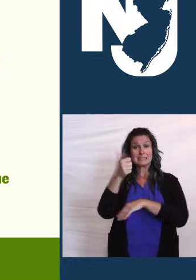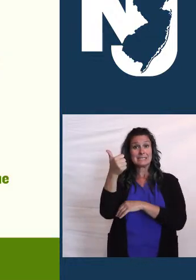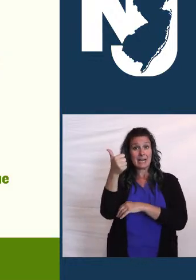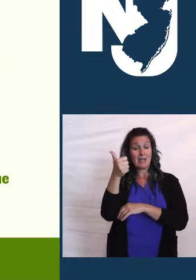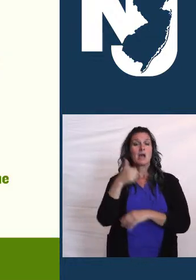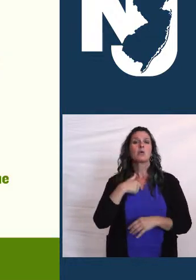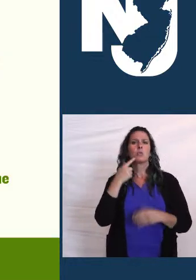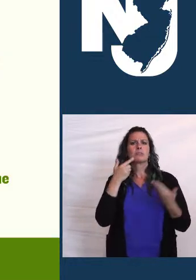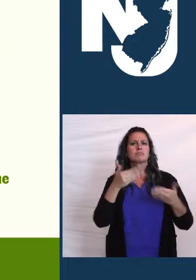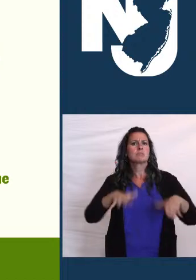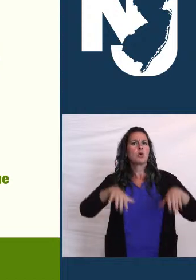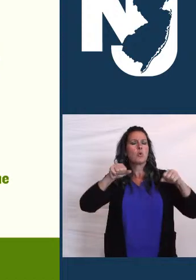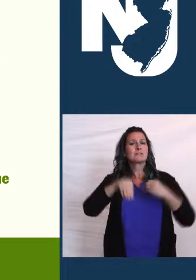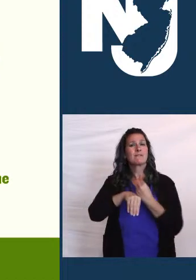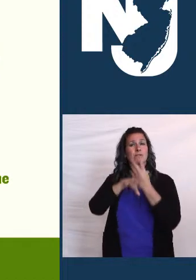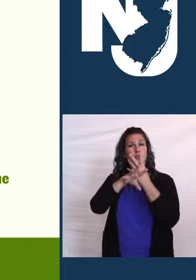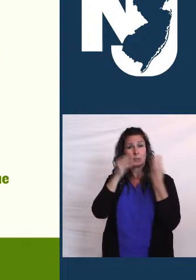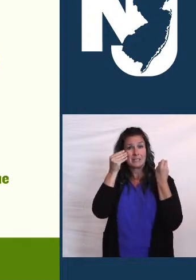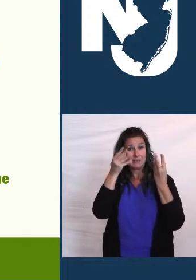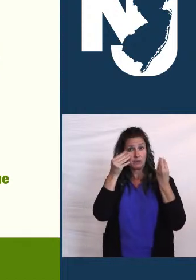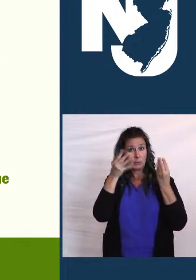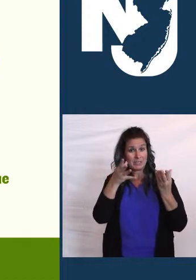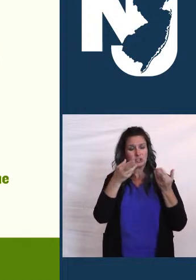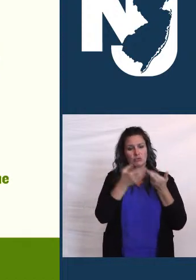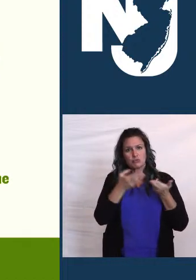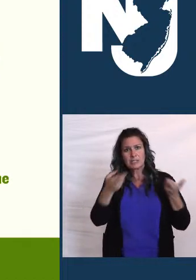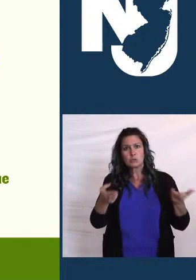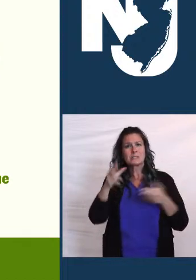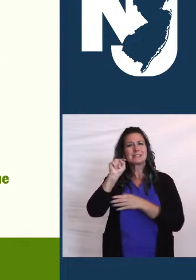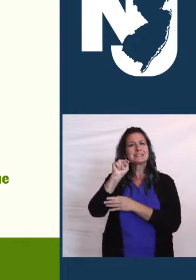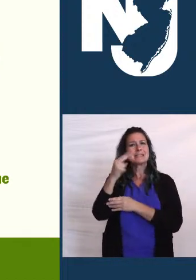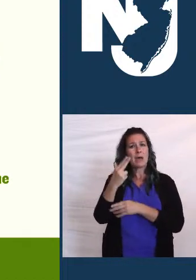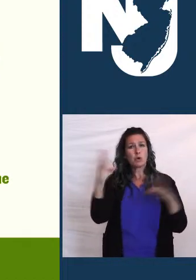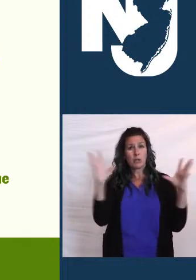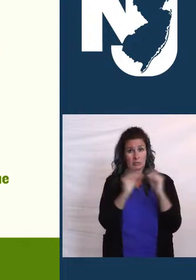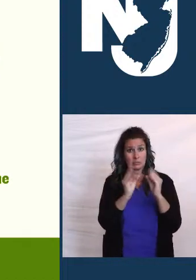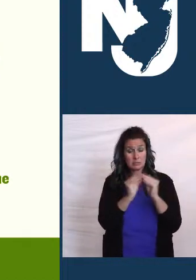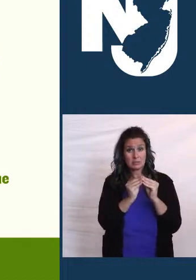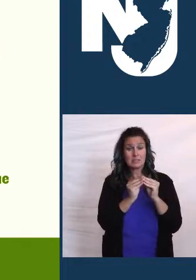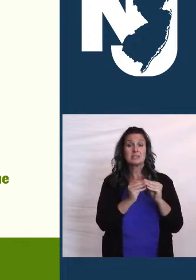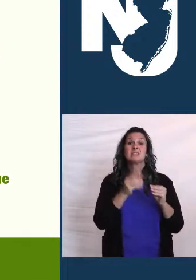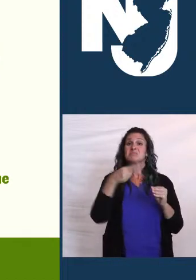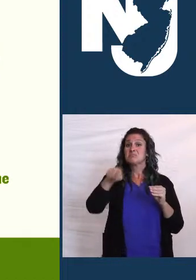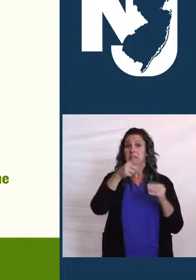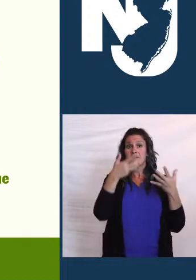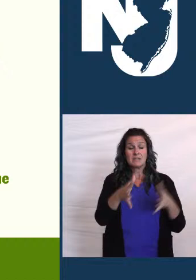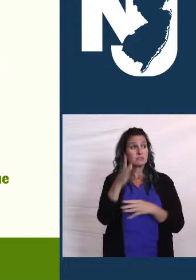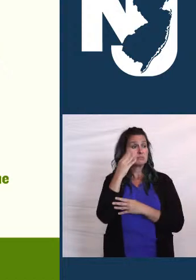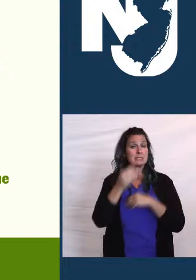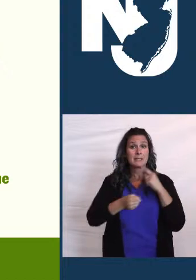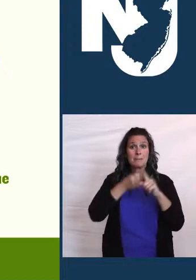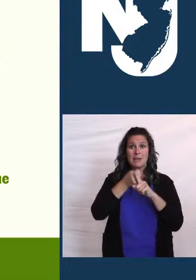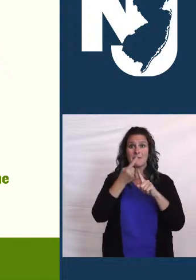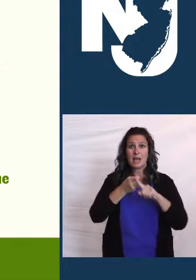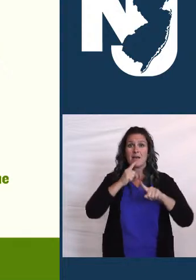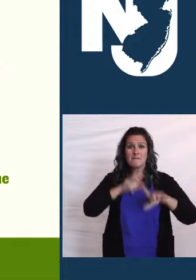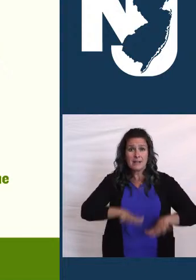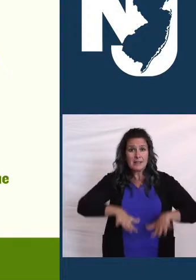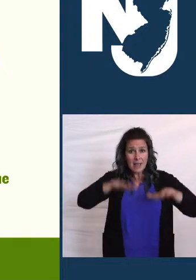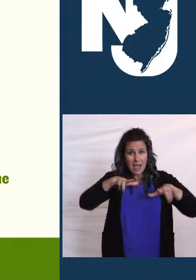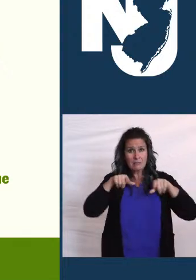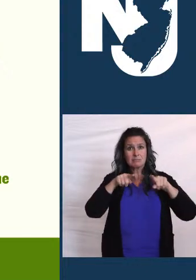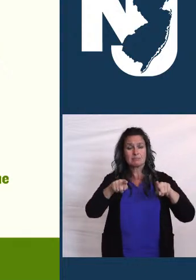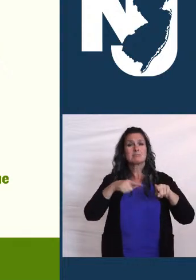will be hosting a virtual information and resource town hall for anyone impacted by the recent floods